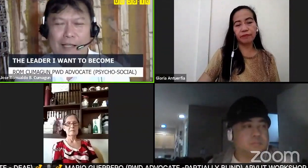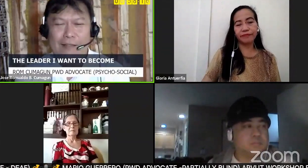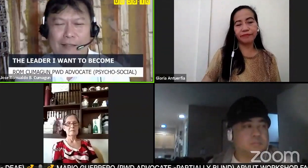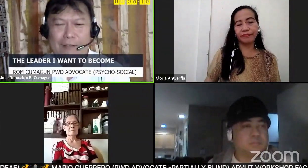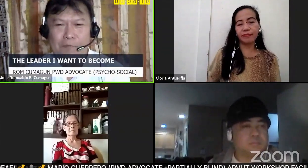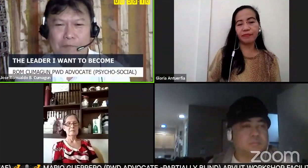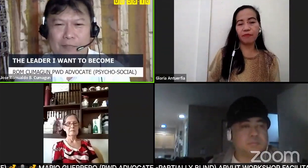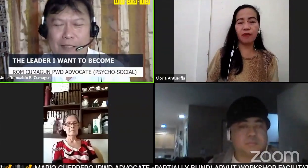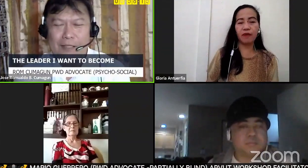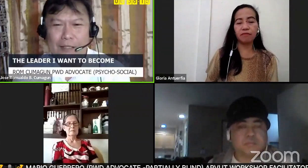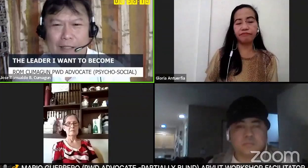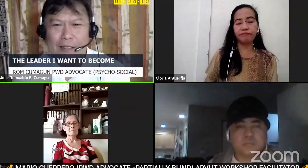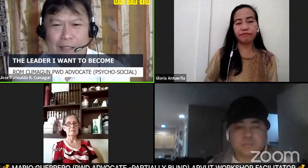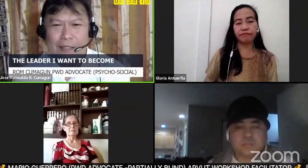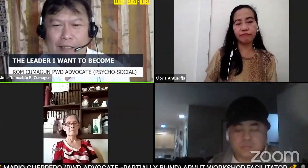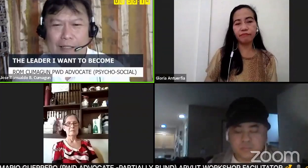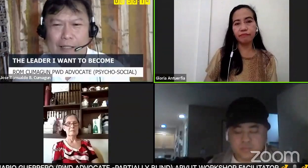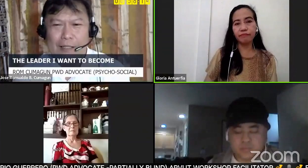I felt that